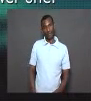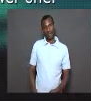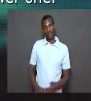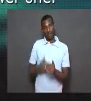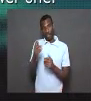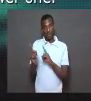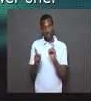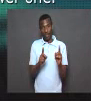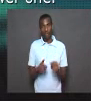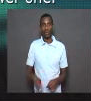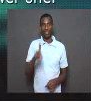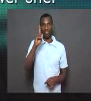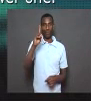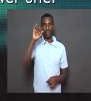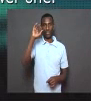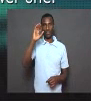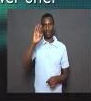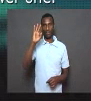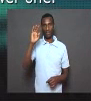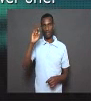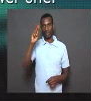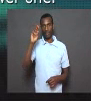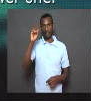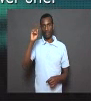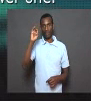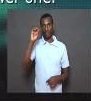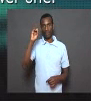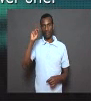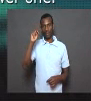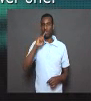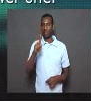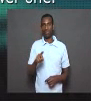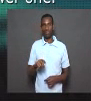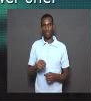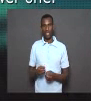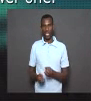The following definition is for diffusion.